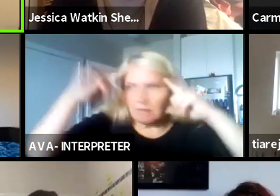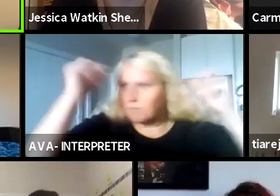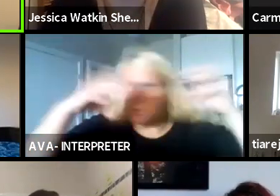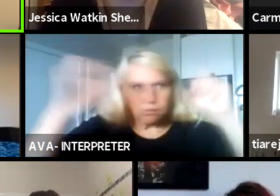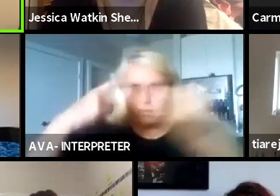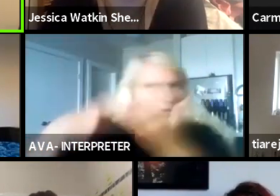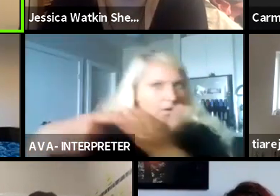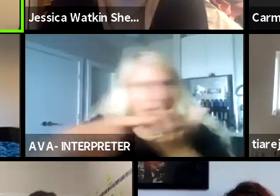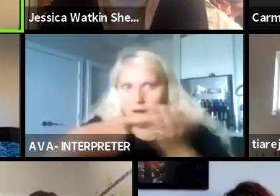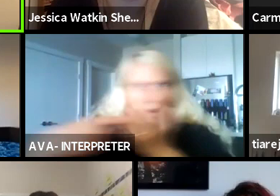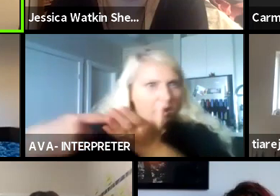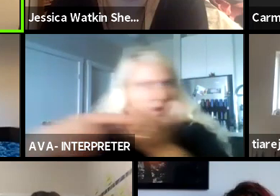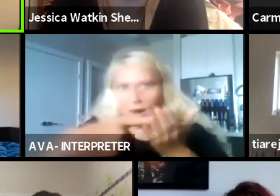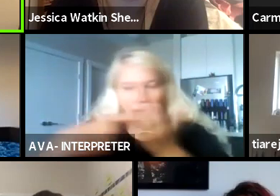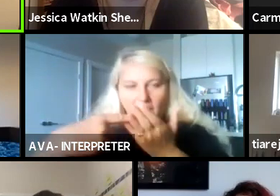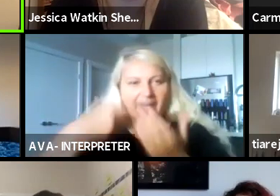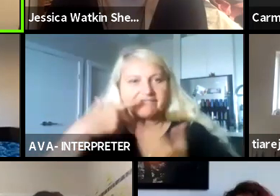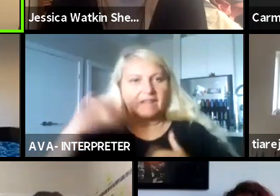routine and water.